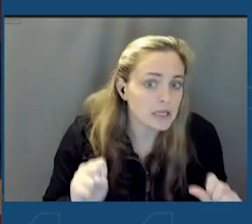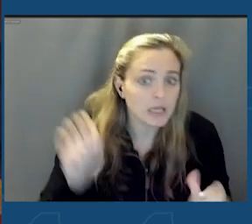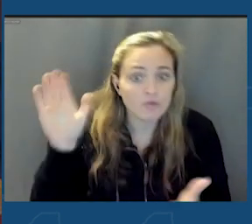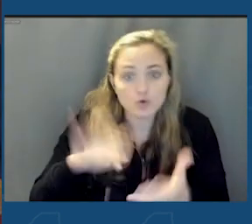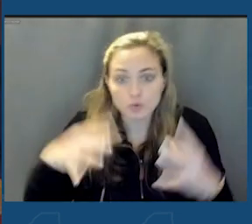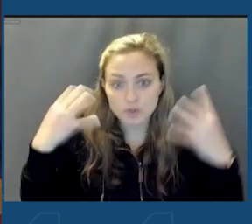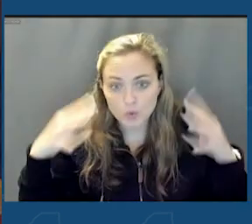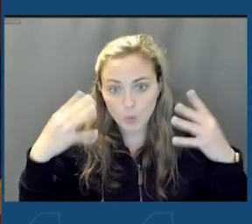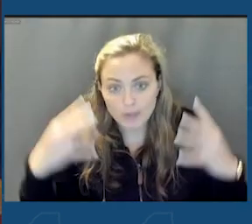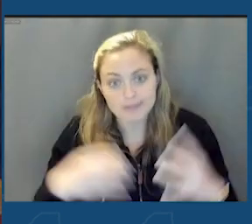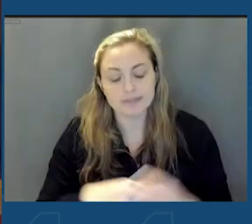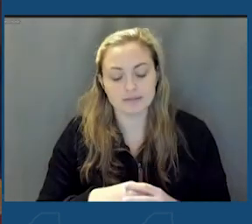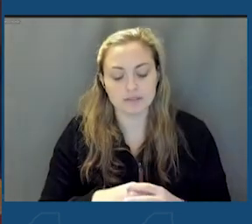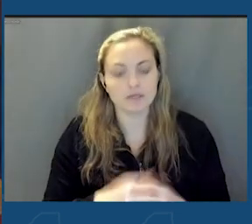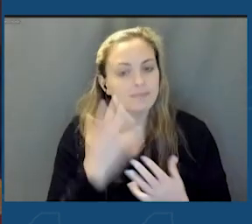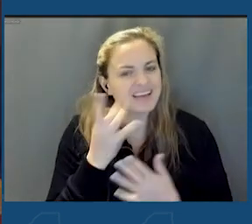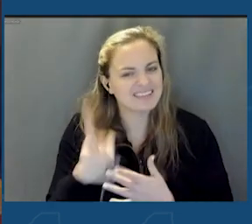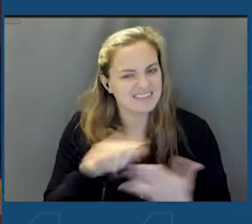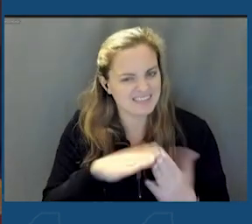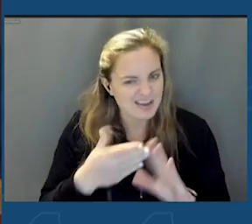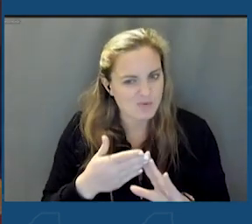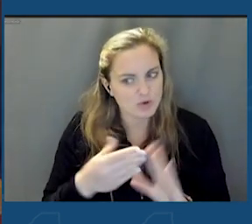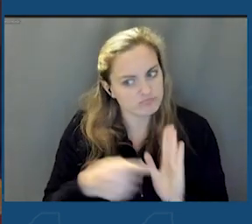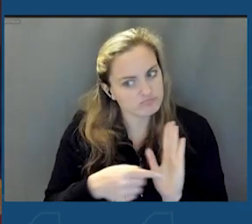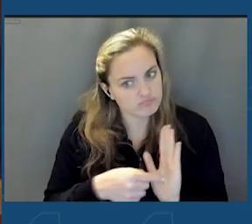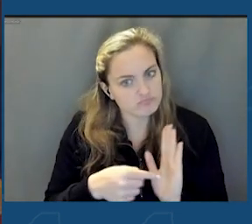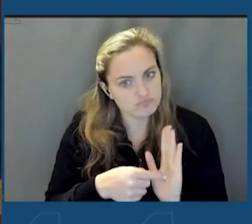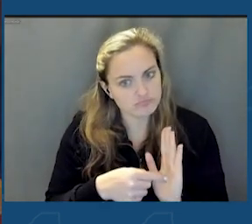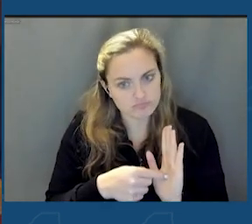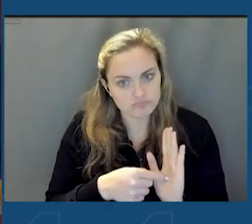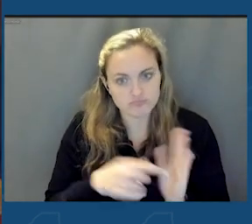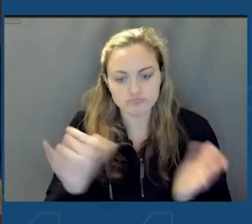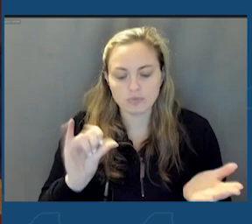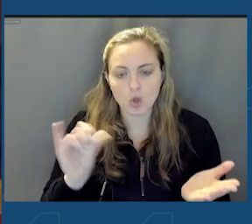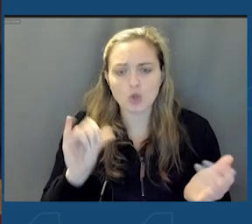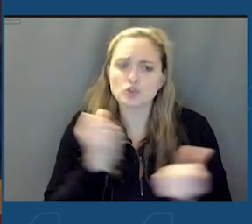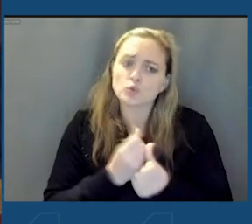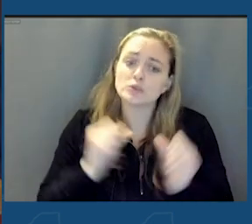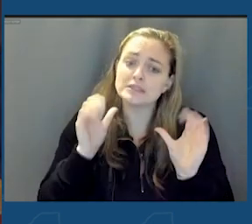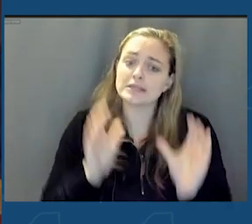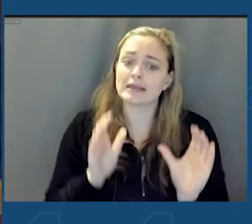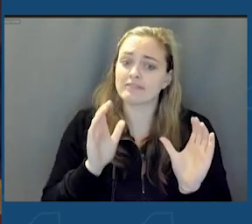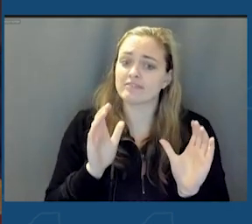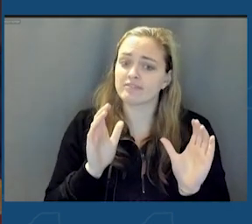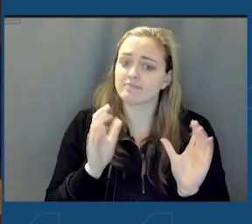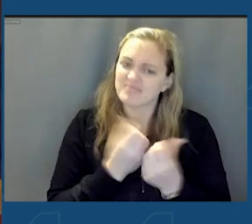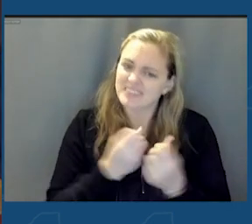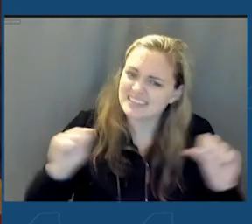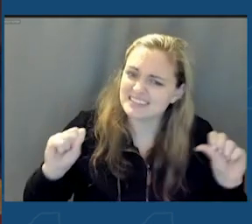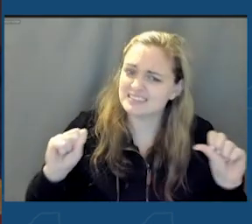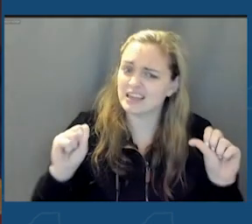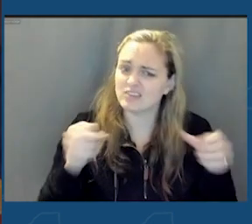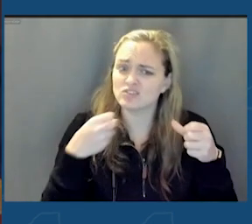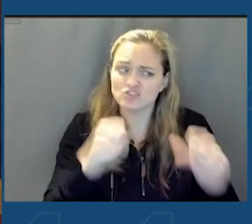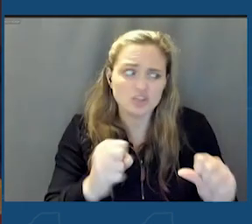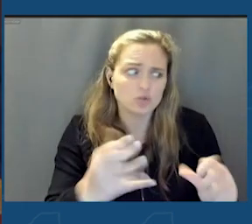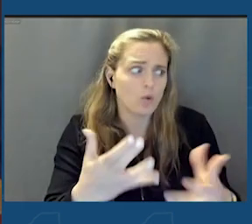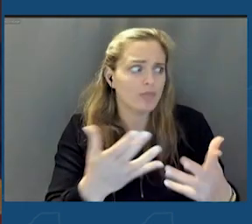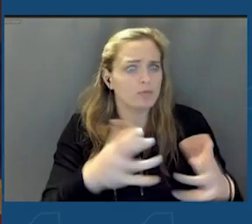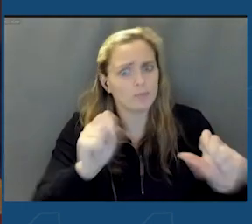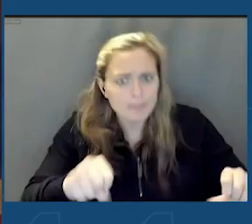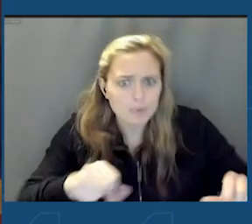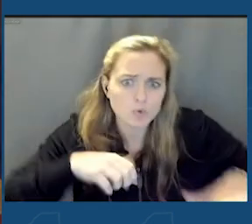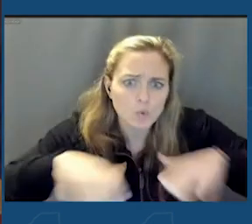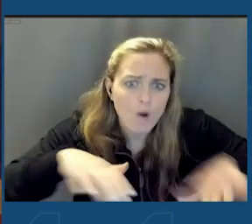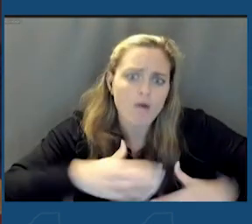noise, because this neighborhood deserves it. And also safer streets. We want people outside. We want them walking. We want them to enjoy